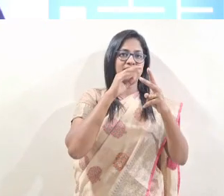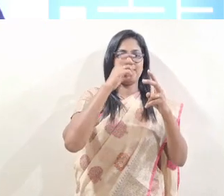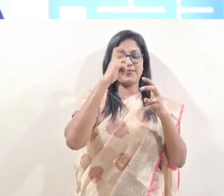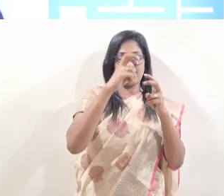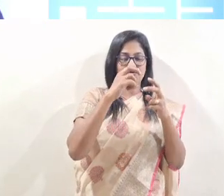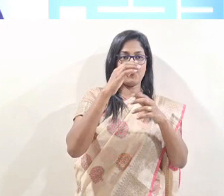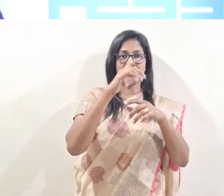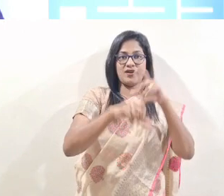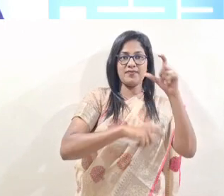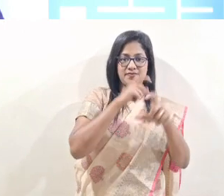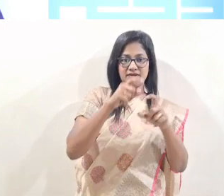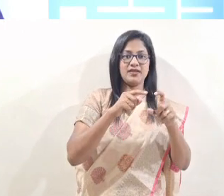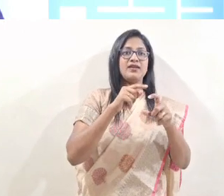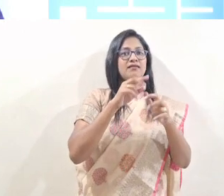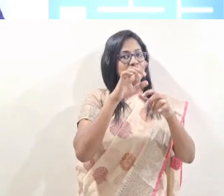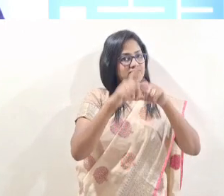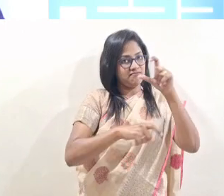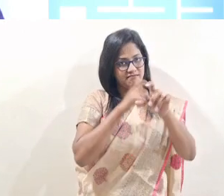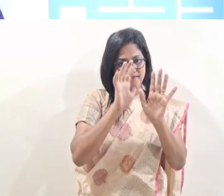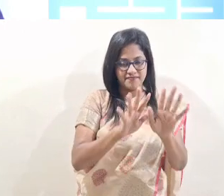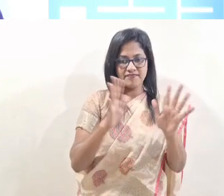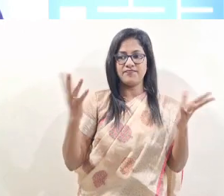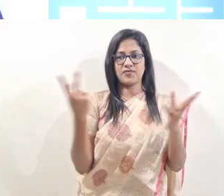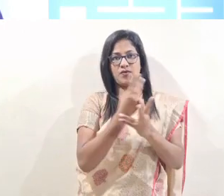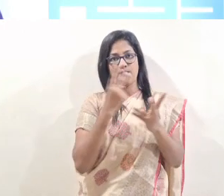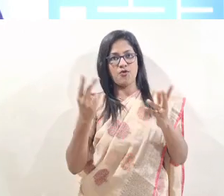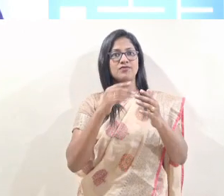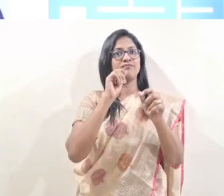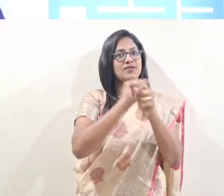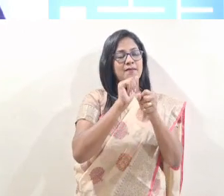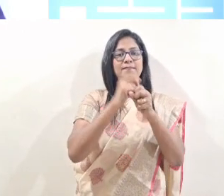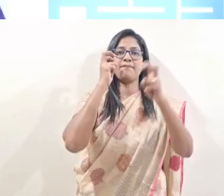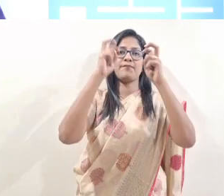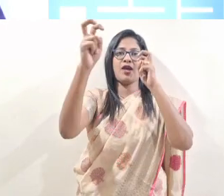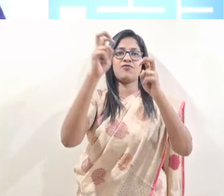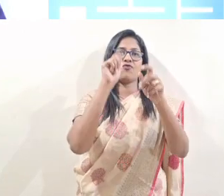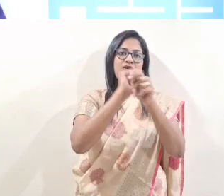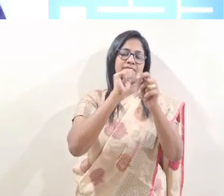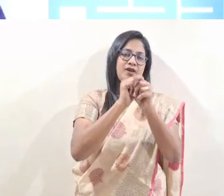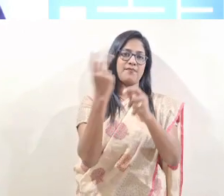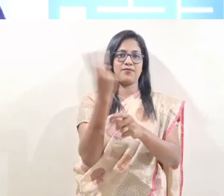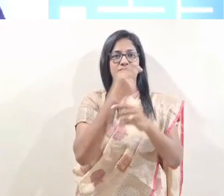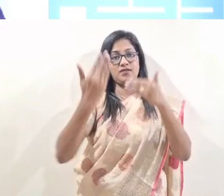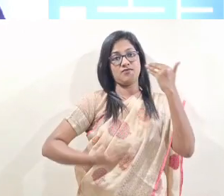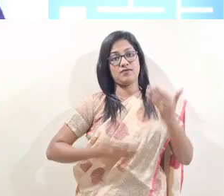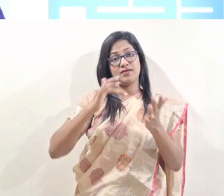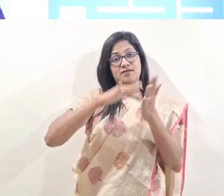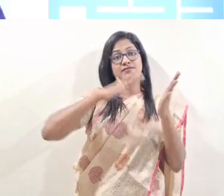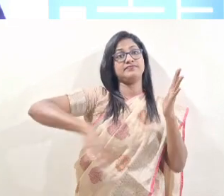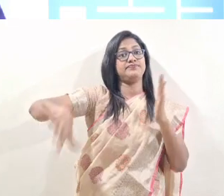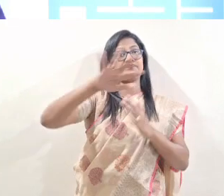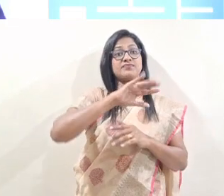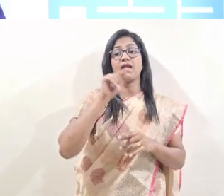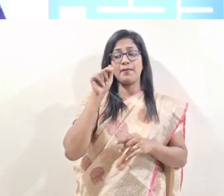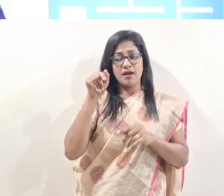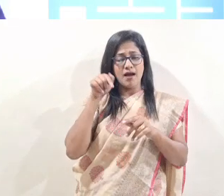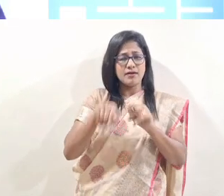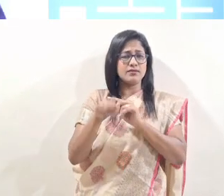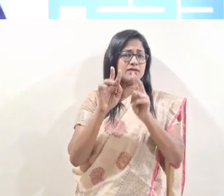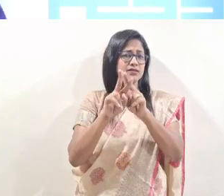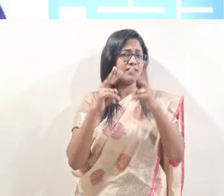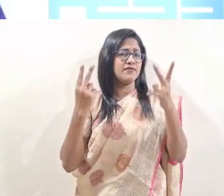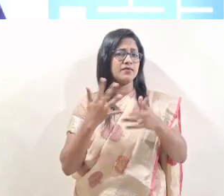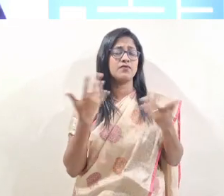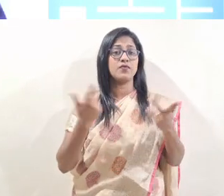both of them are in the construction of metro rail in Kolkata. One very distinct feature is that this